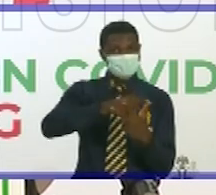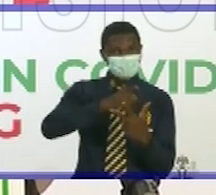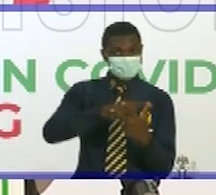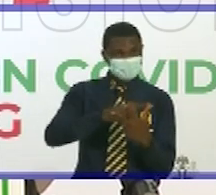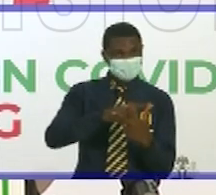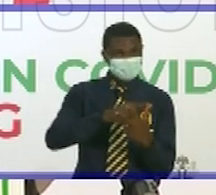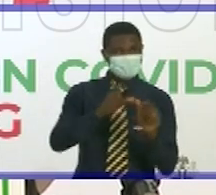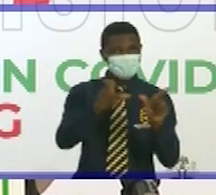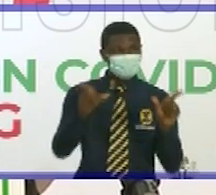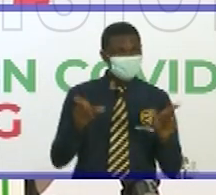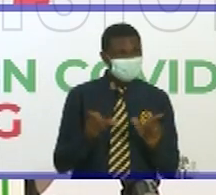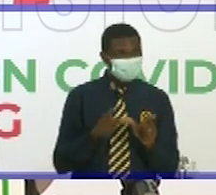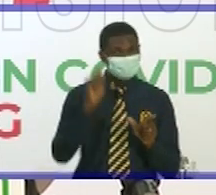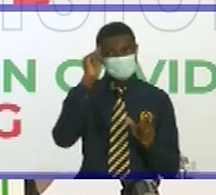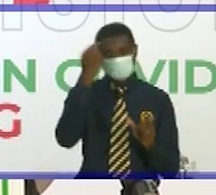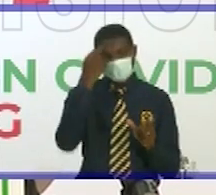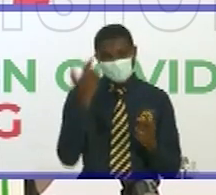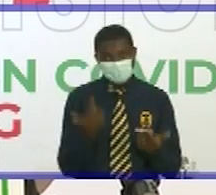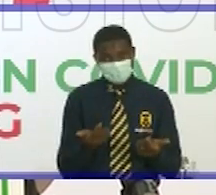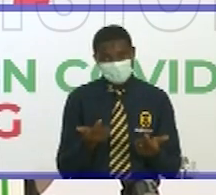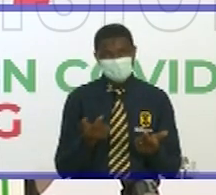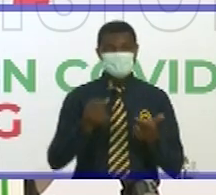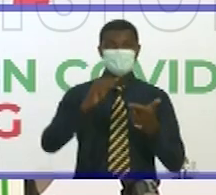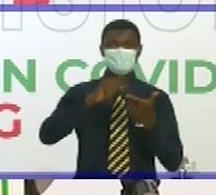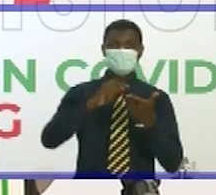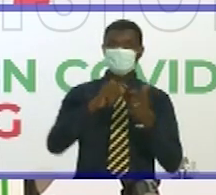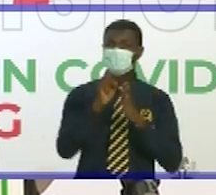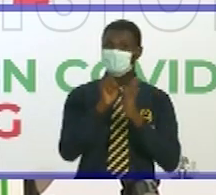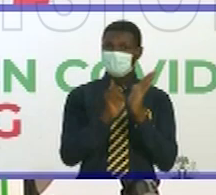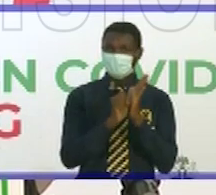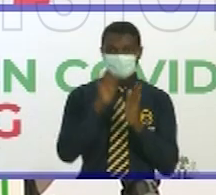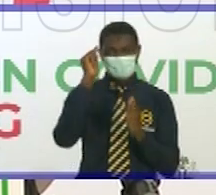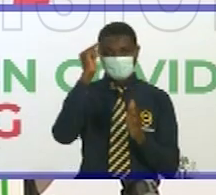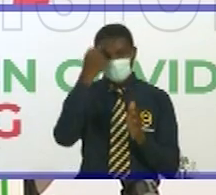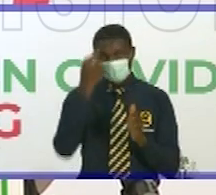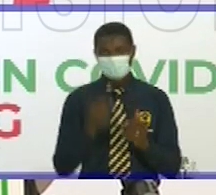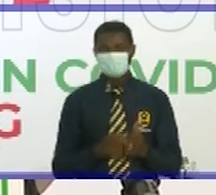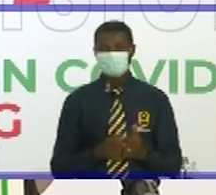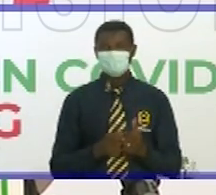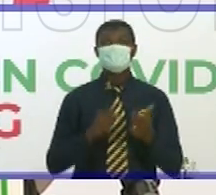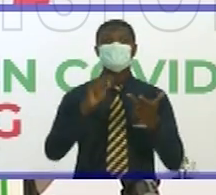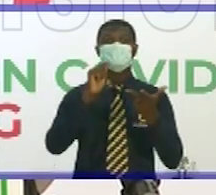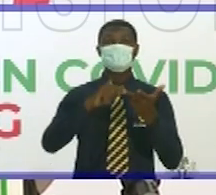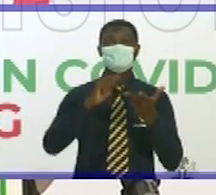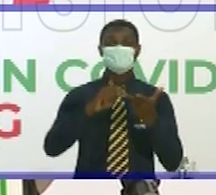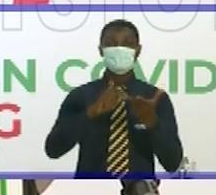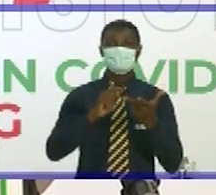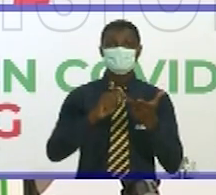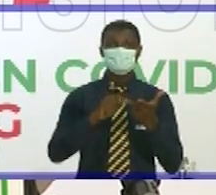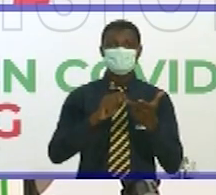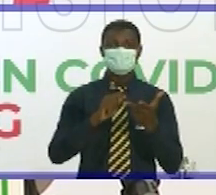ibile local government ijoba ipinle ti